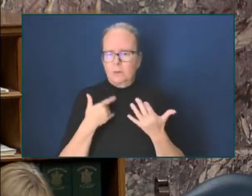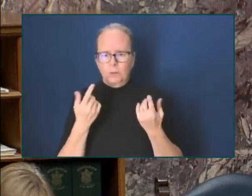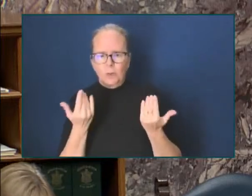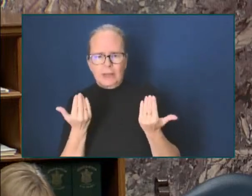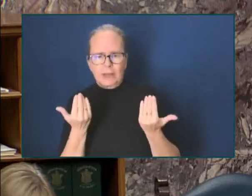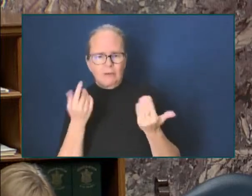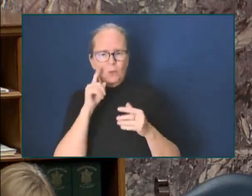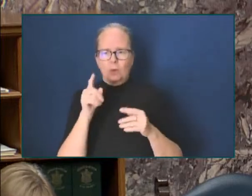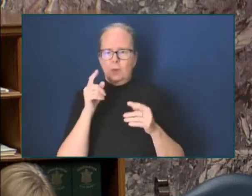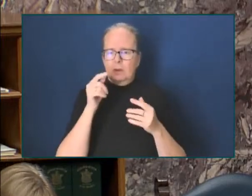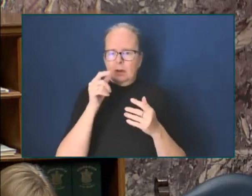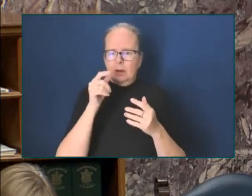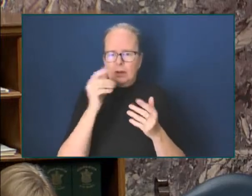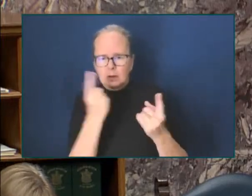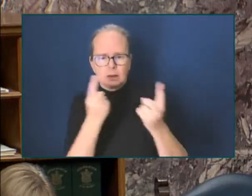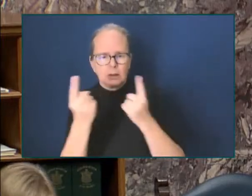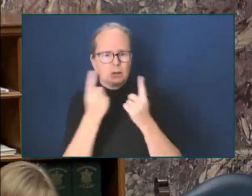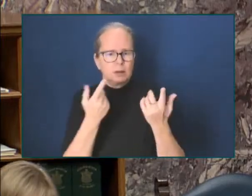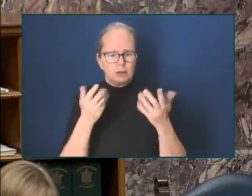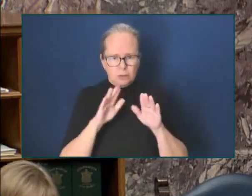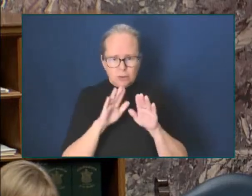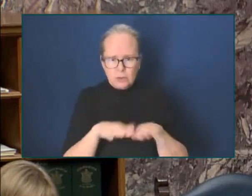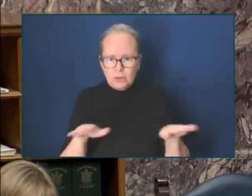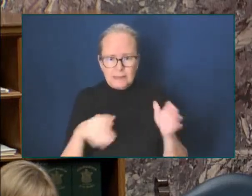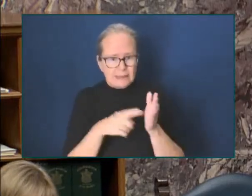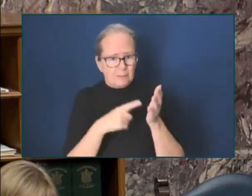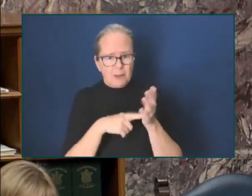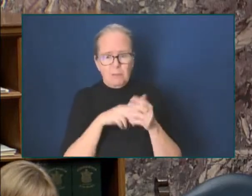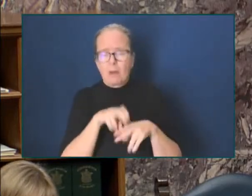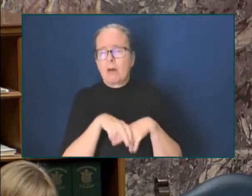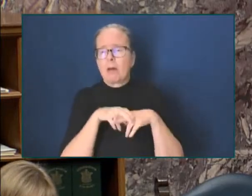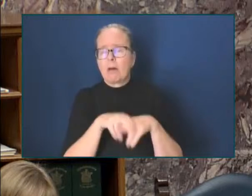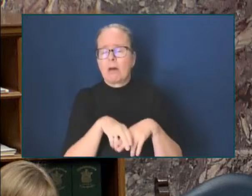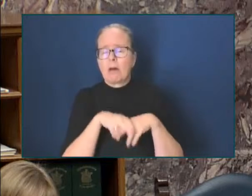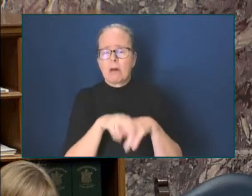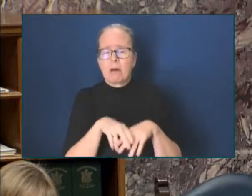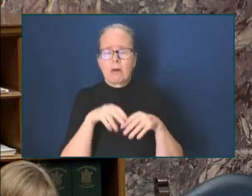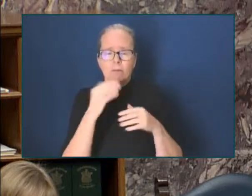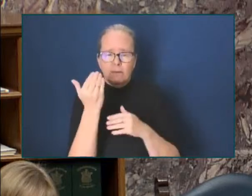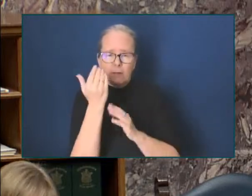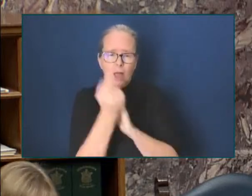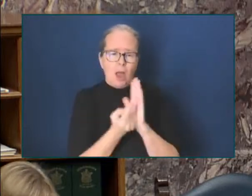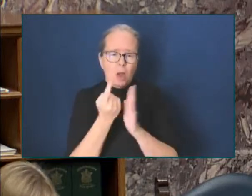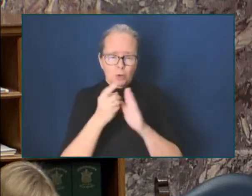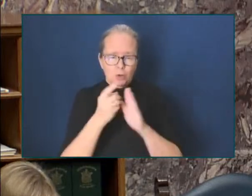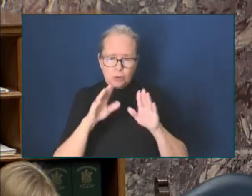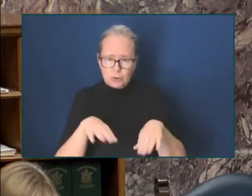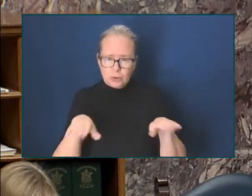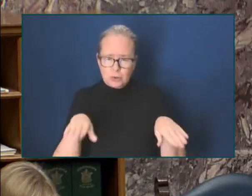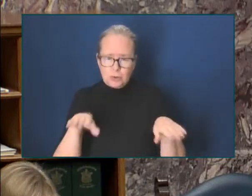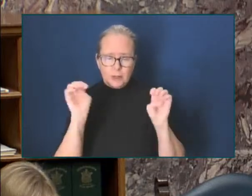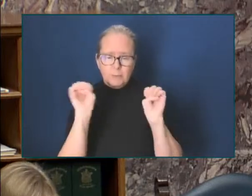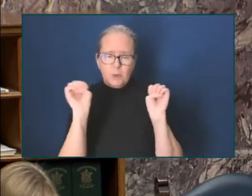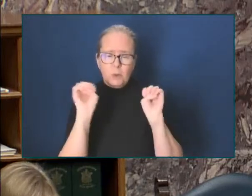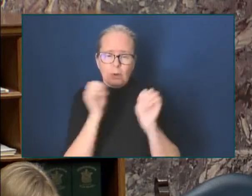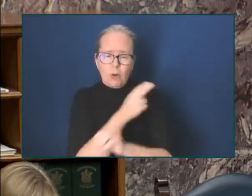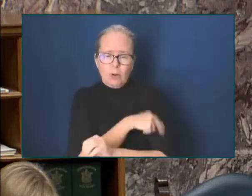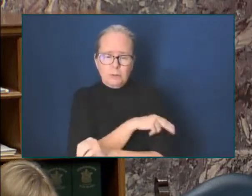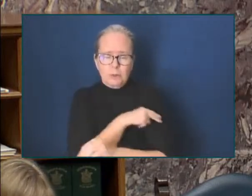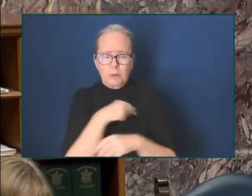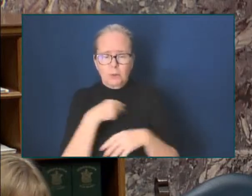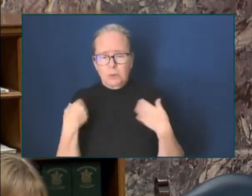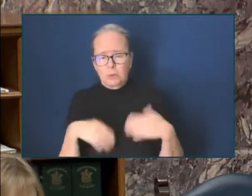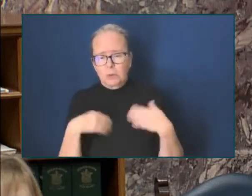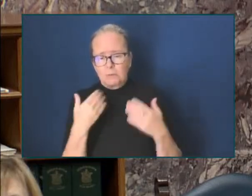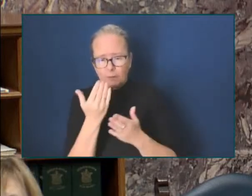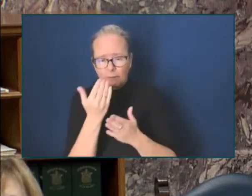emergency departments trying to get urgently needed care. Hospitals in Surrey, here on the island, in